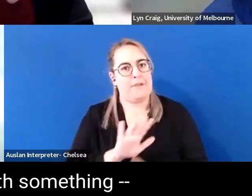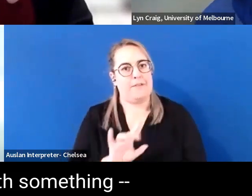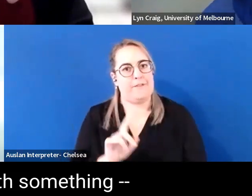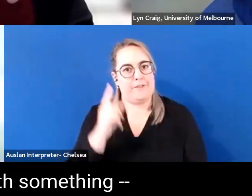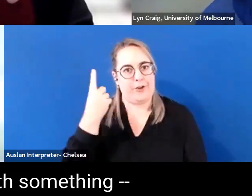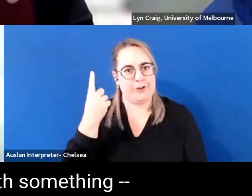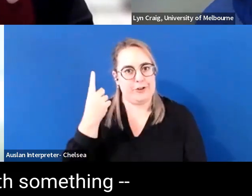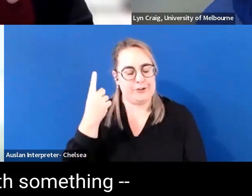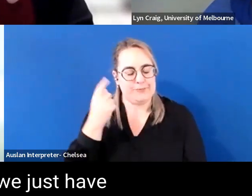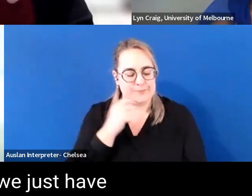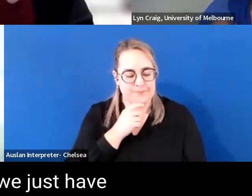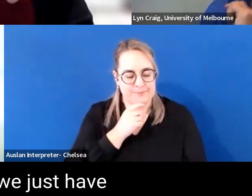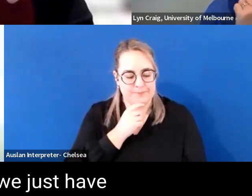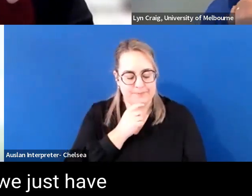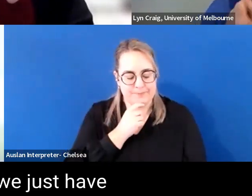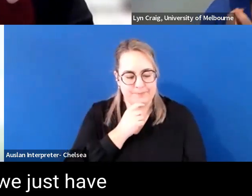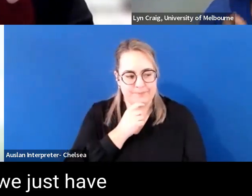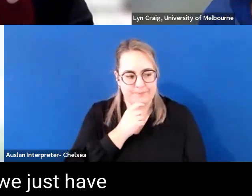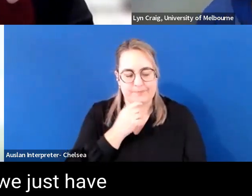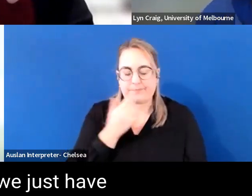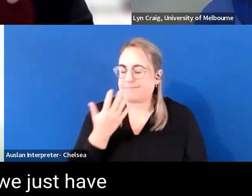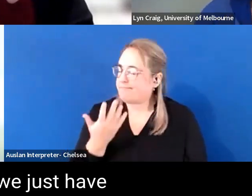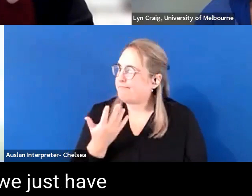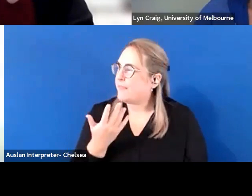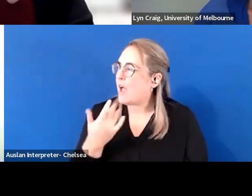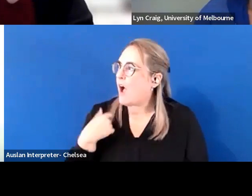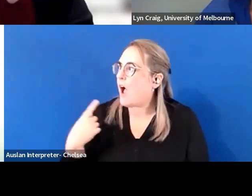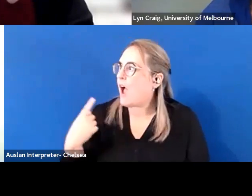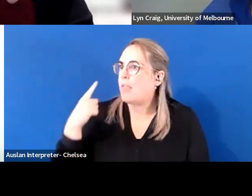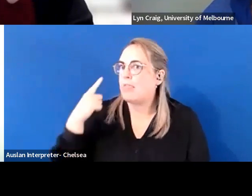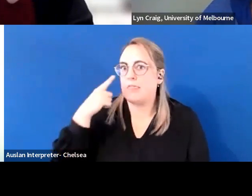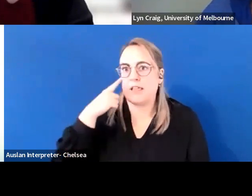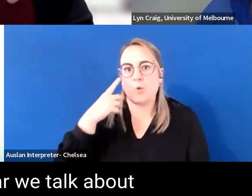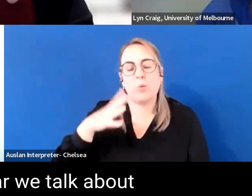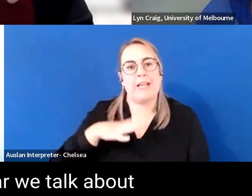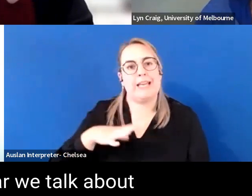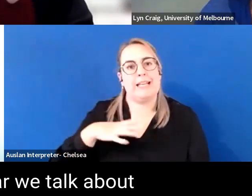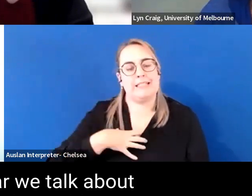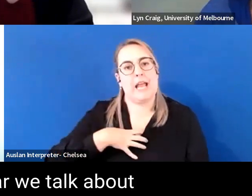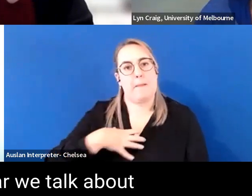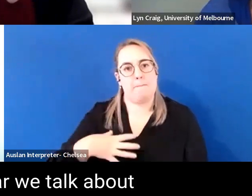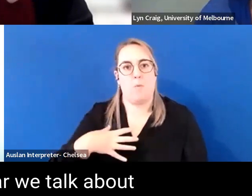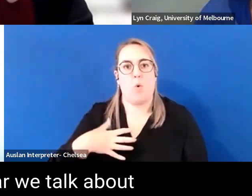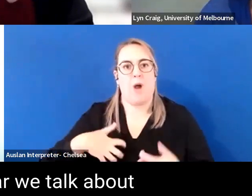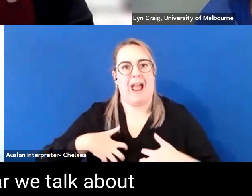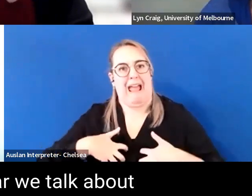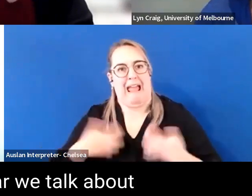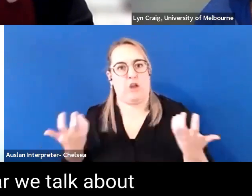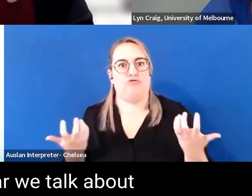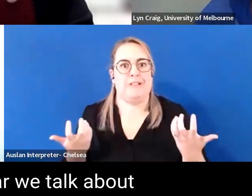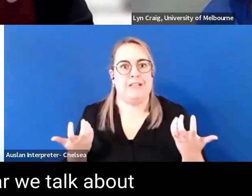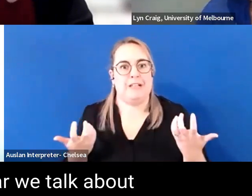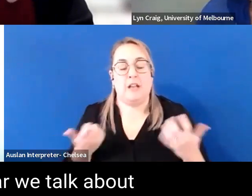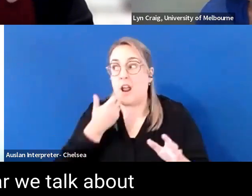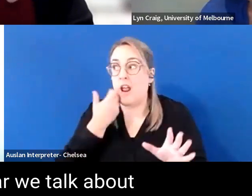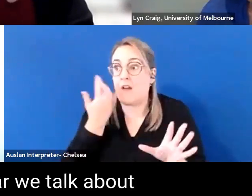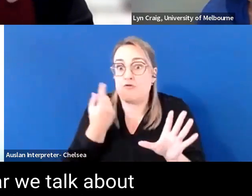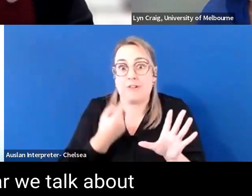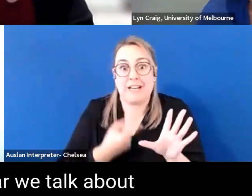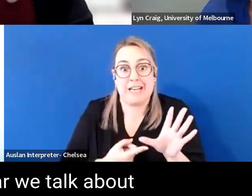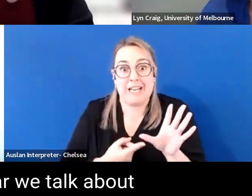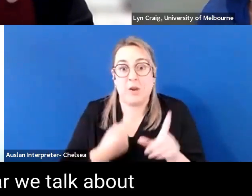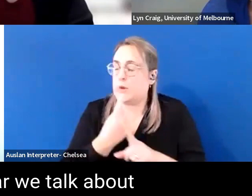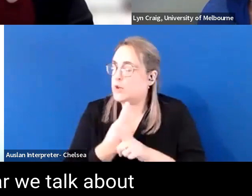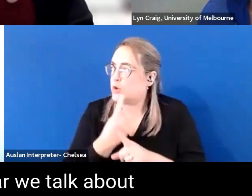I won't say more constructive, but I think we just have to start getting angrier about these things. Like, every year we talk about this.